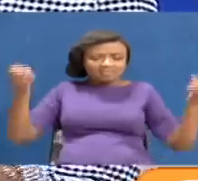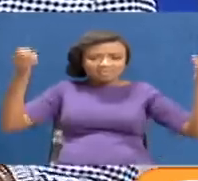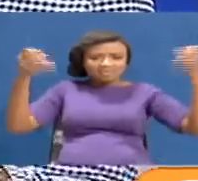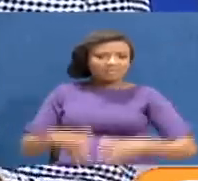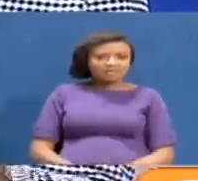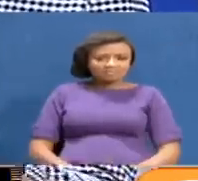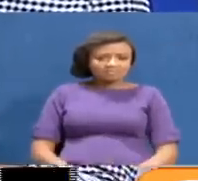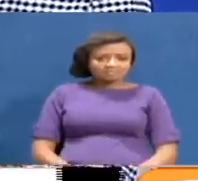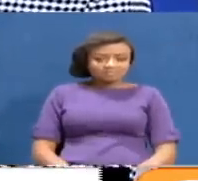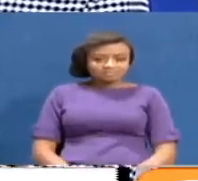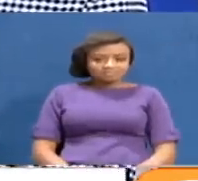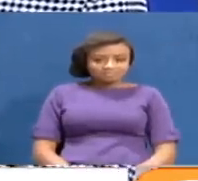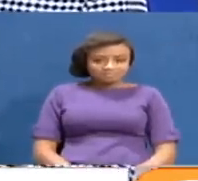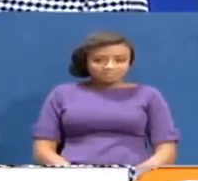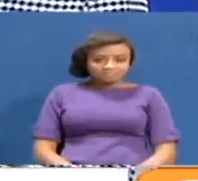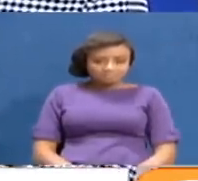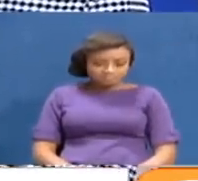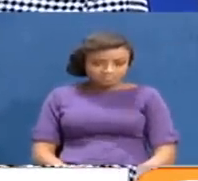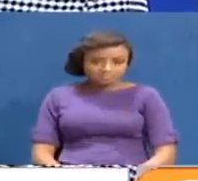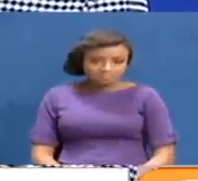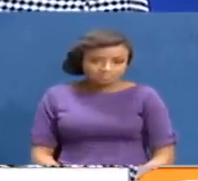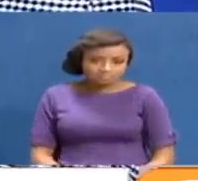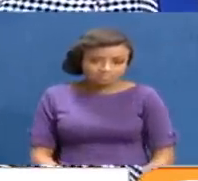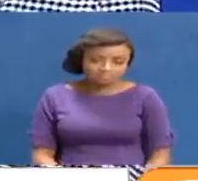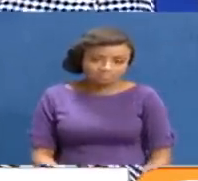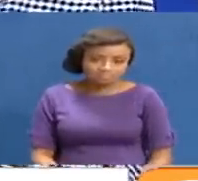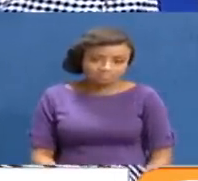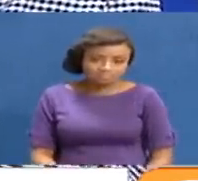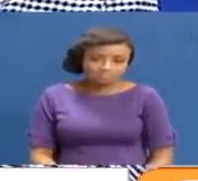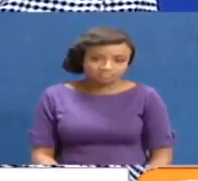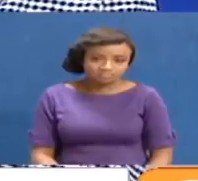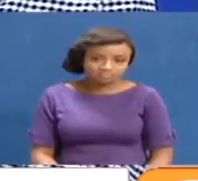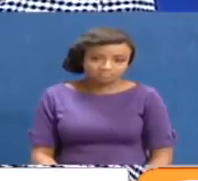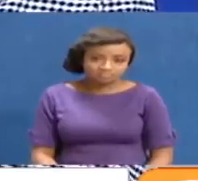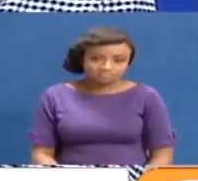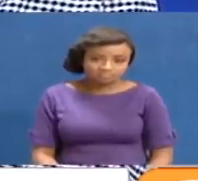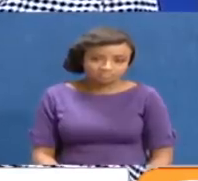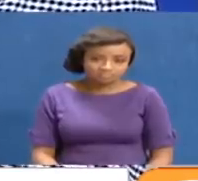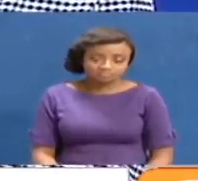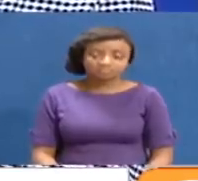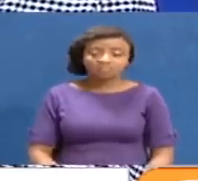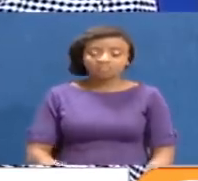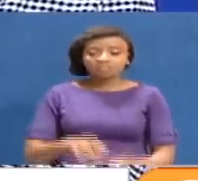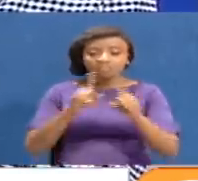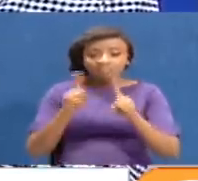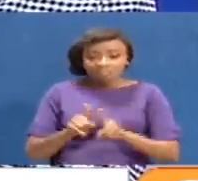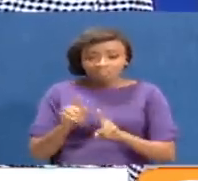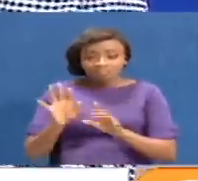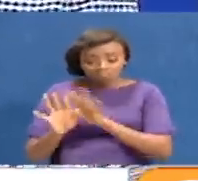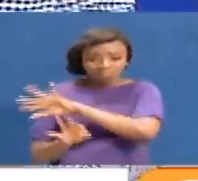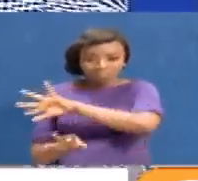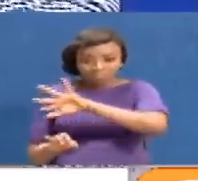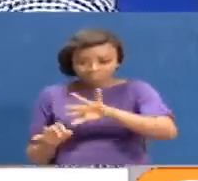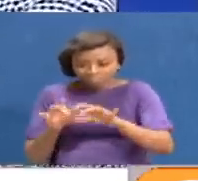coming from within parliament. They need a coordinator. And on the other side, the leader of minority